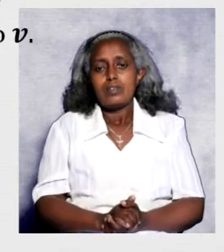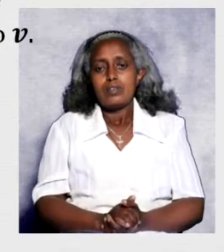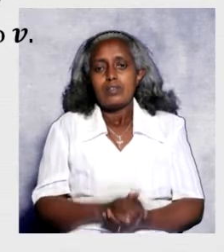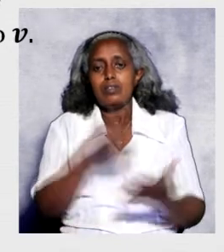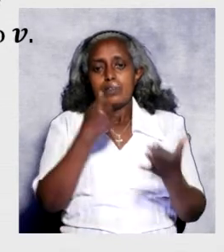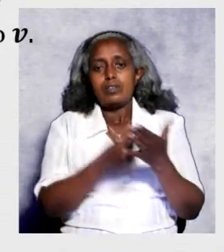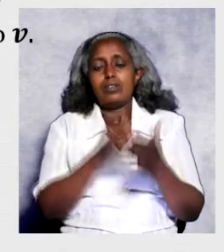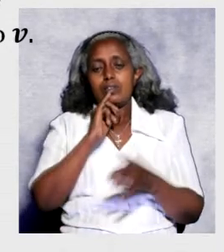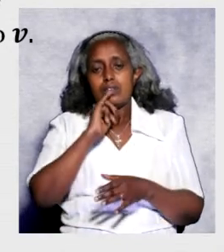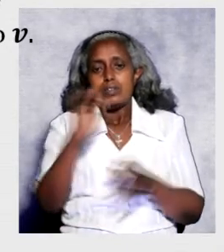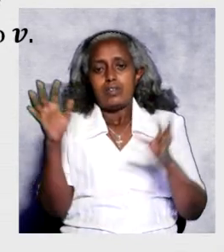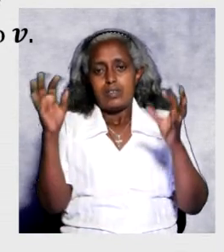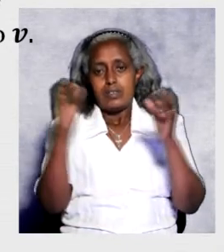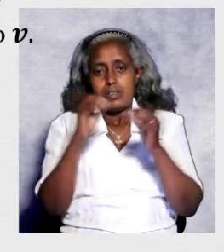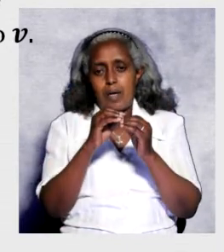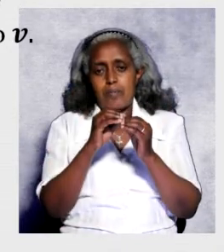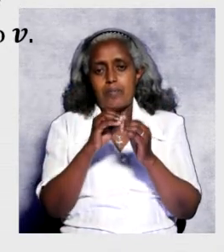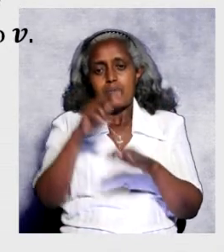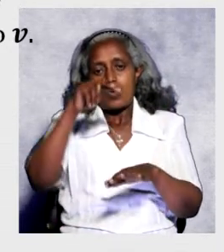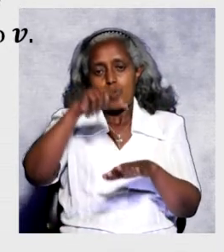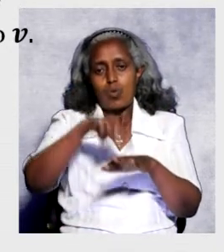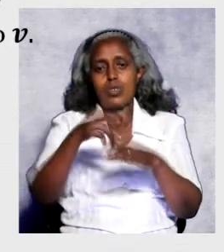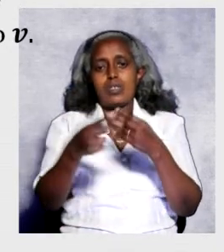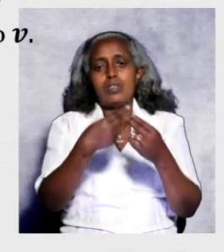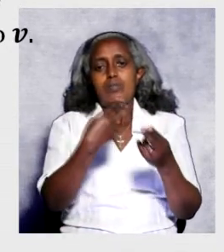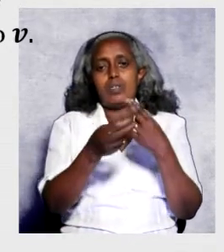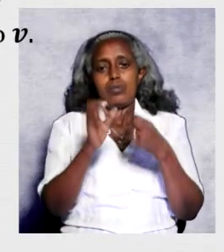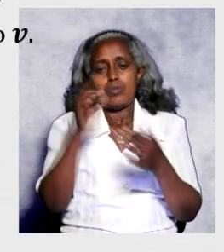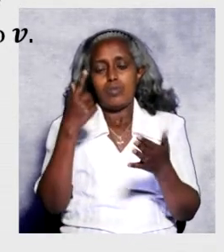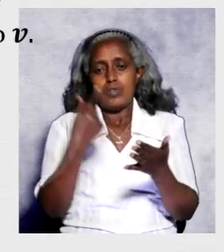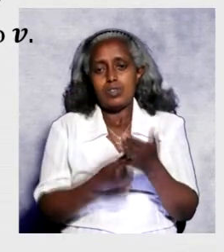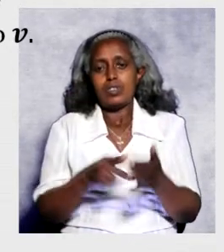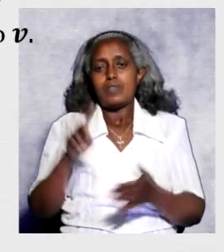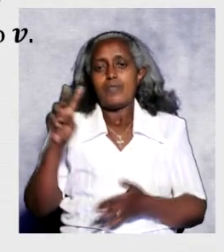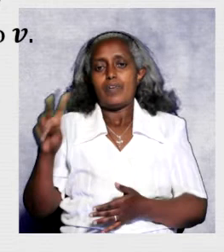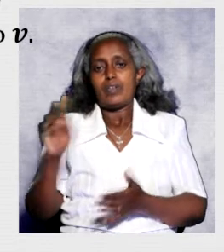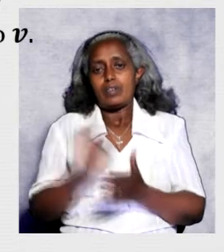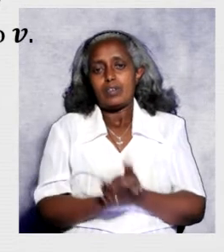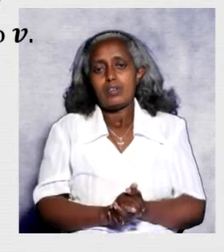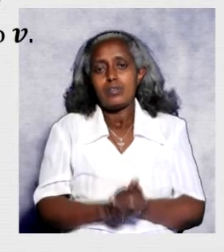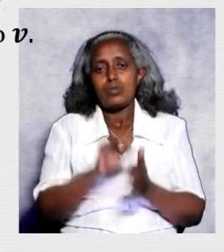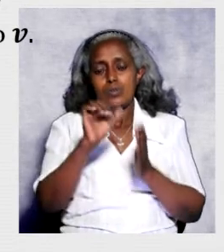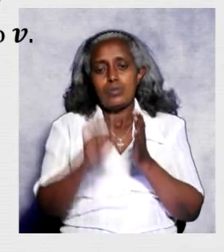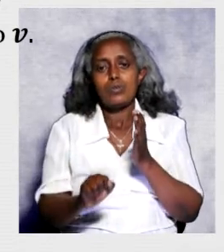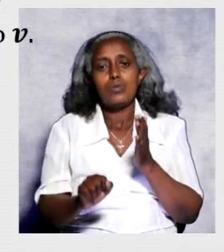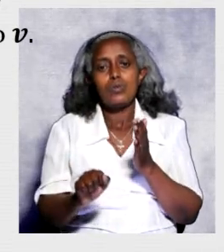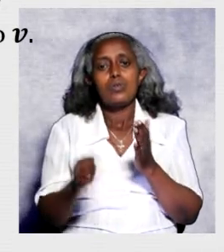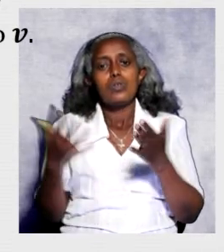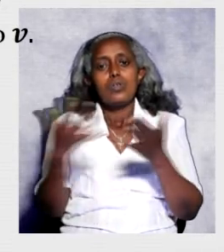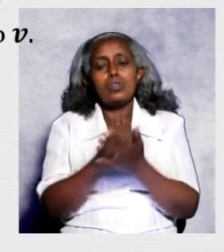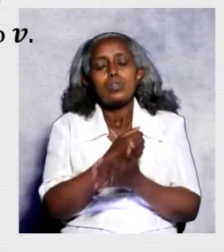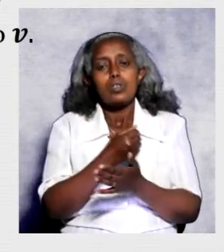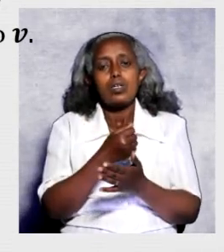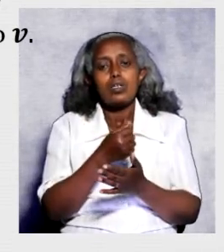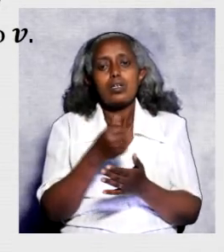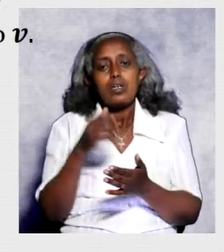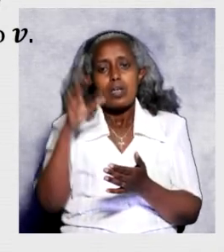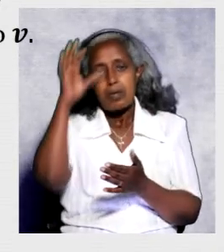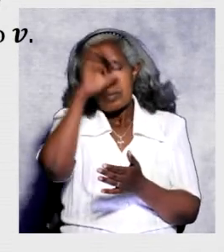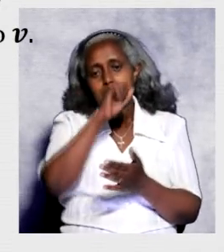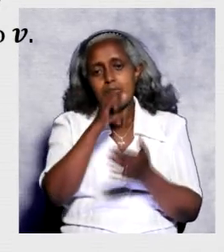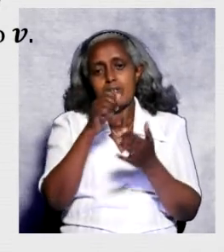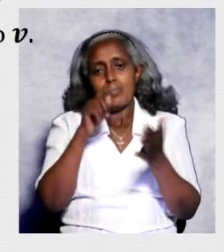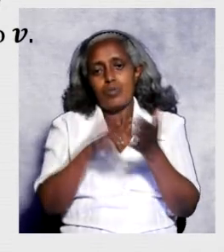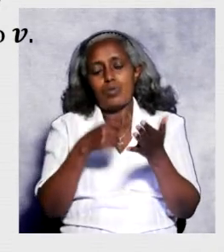this is some constant multiple of this vector. So let's take an arbitrary point this